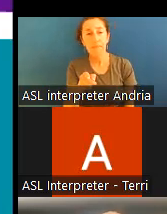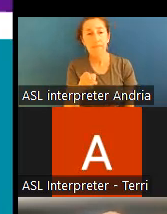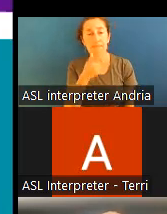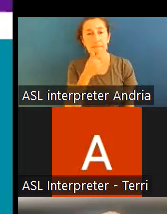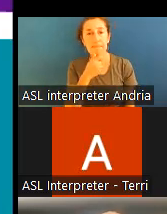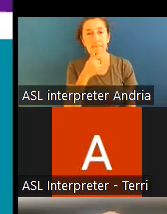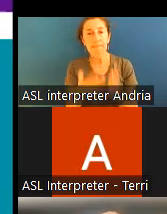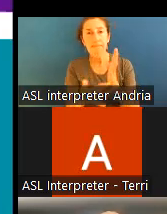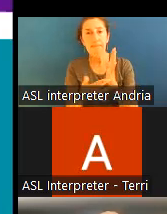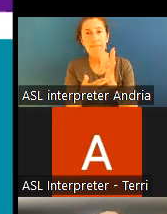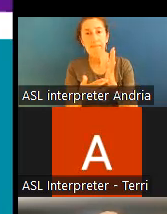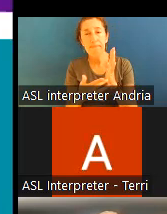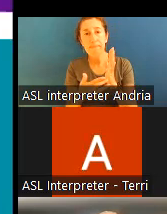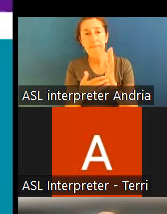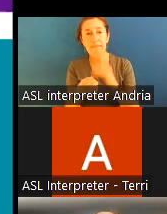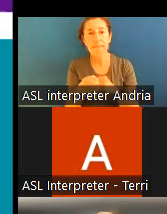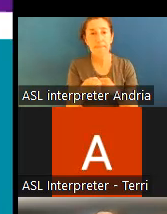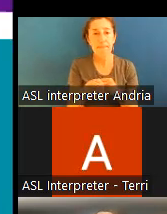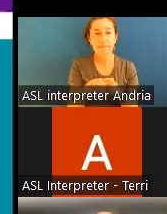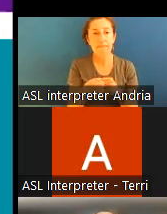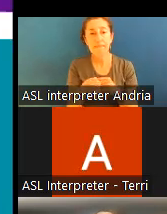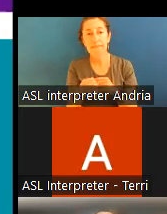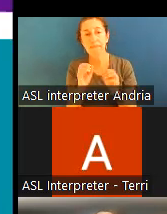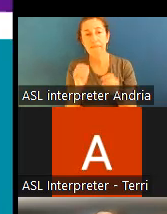had to reshare.